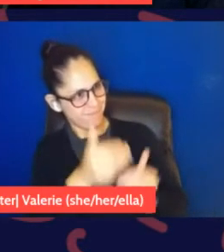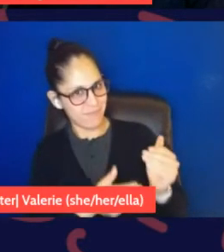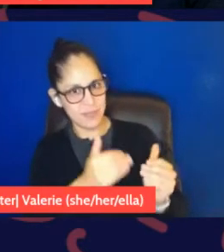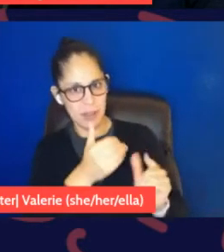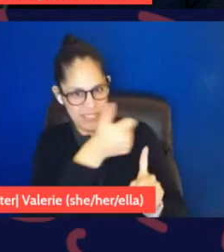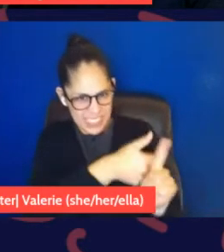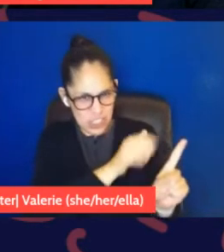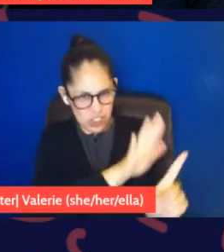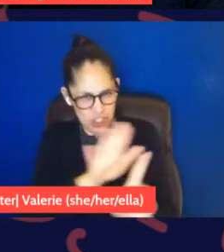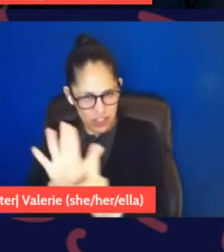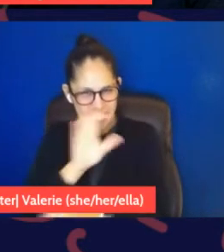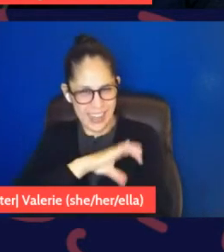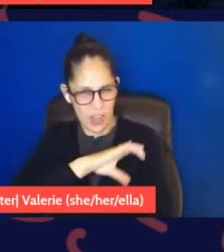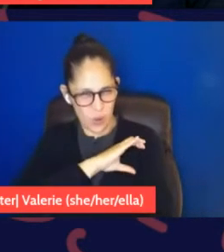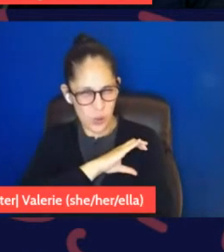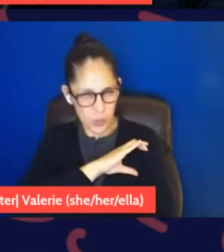character